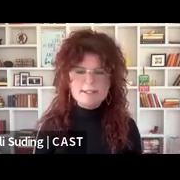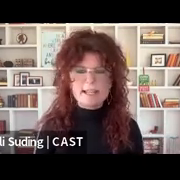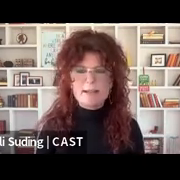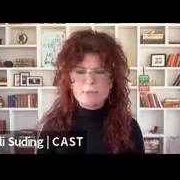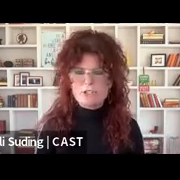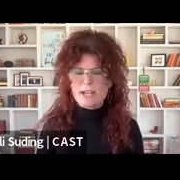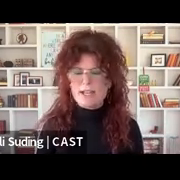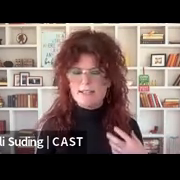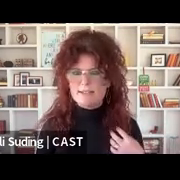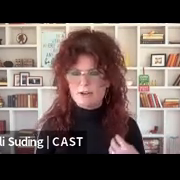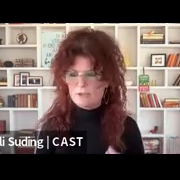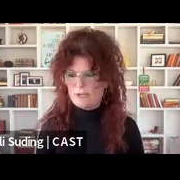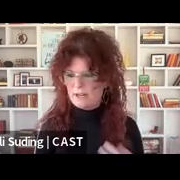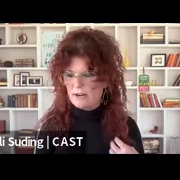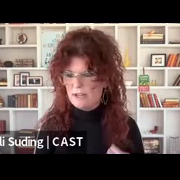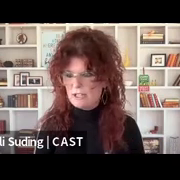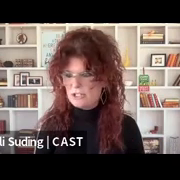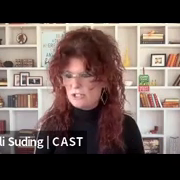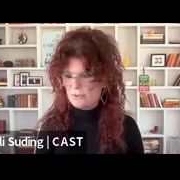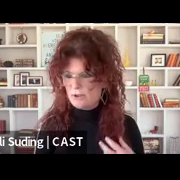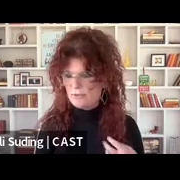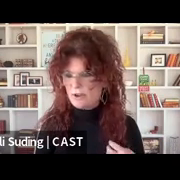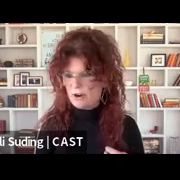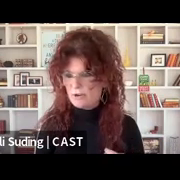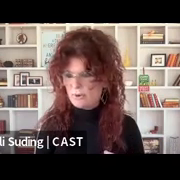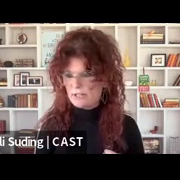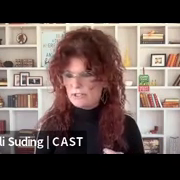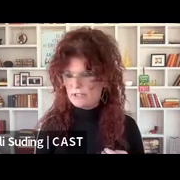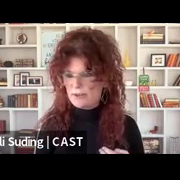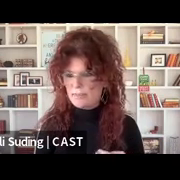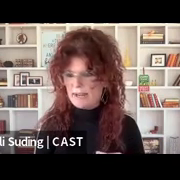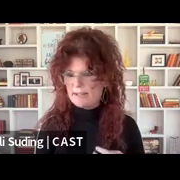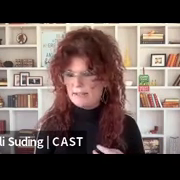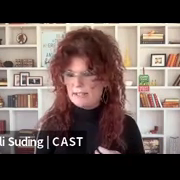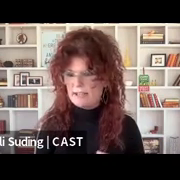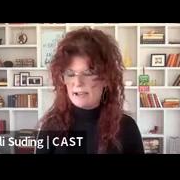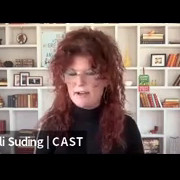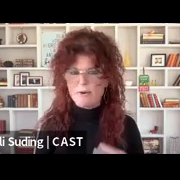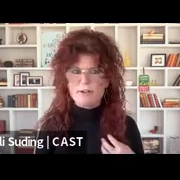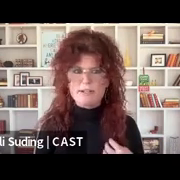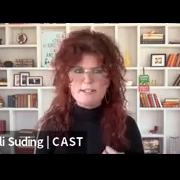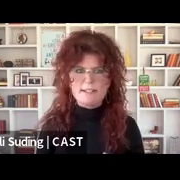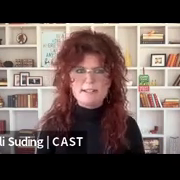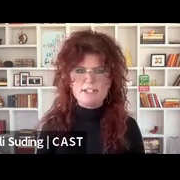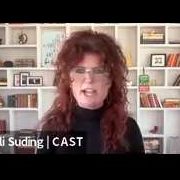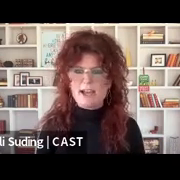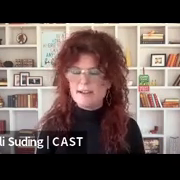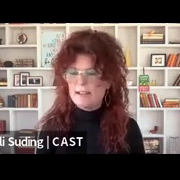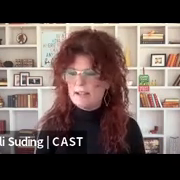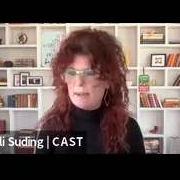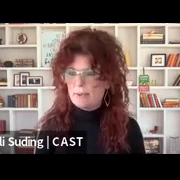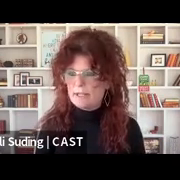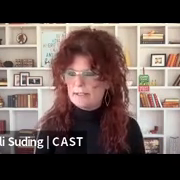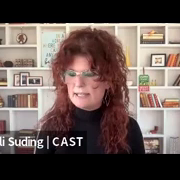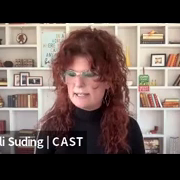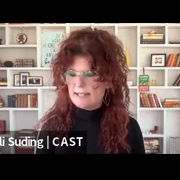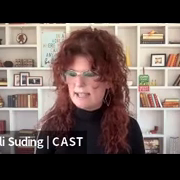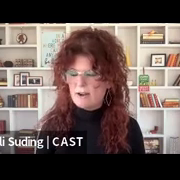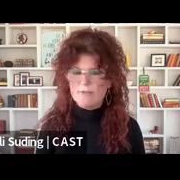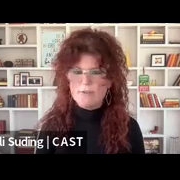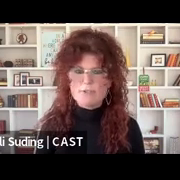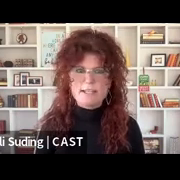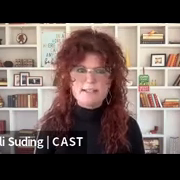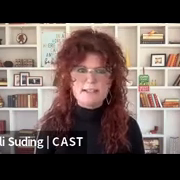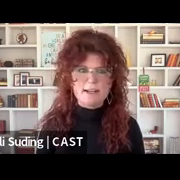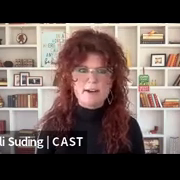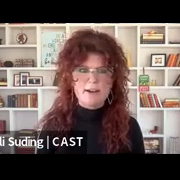my friend Sam Boucher is also here. She's doing all of the hard work and manning or attending the chat by putting links